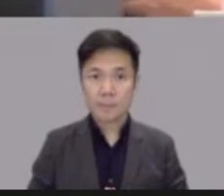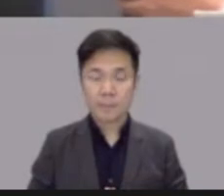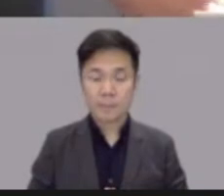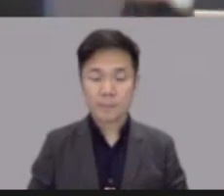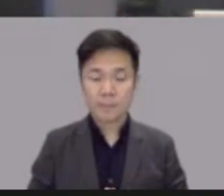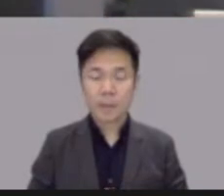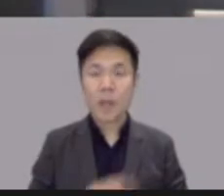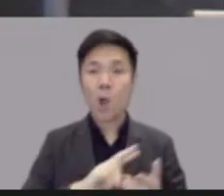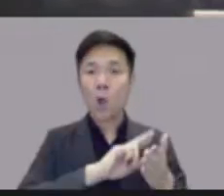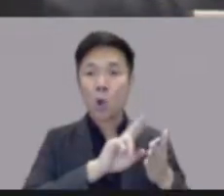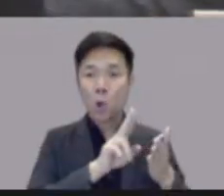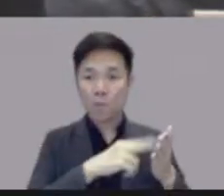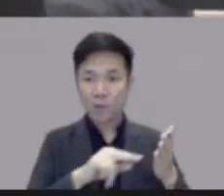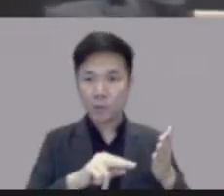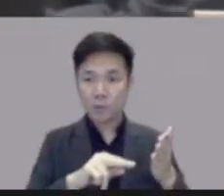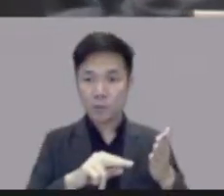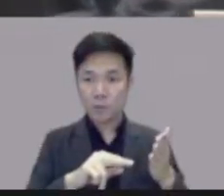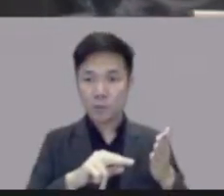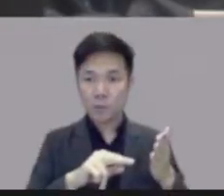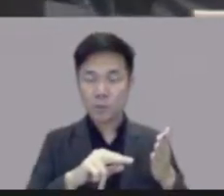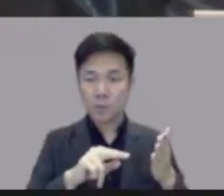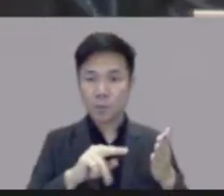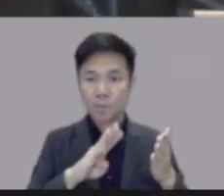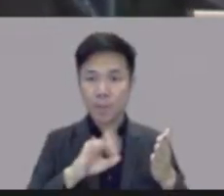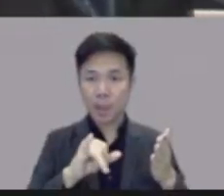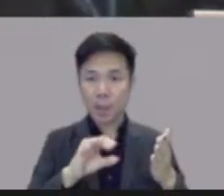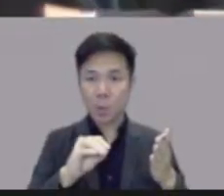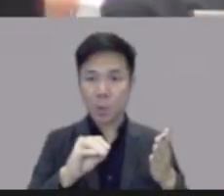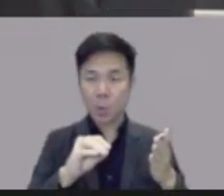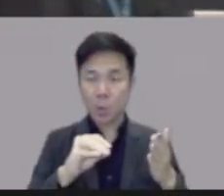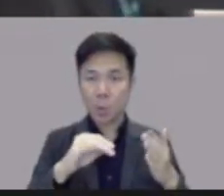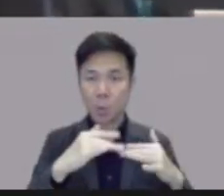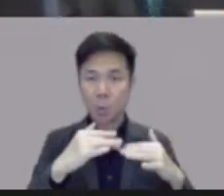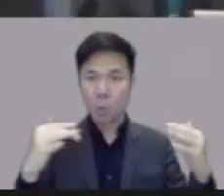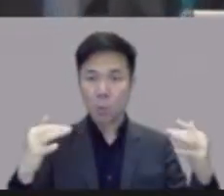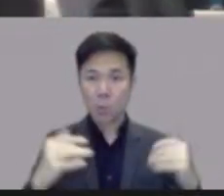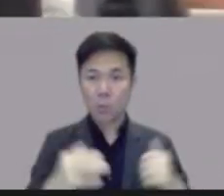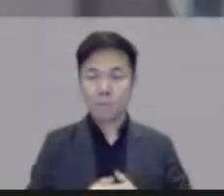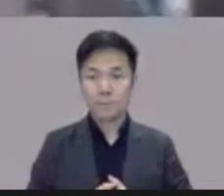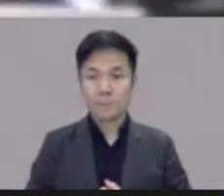group of people that we can check